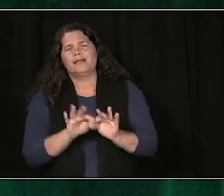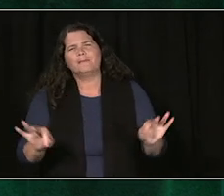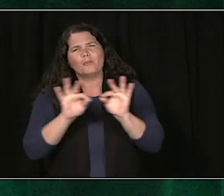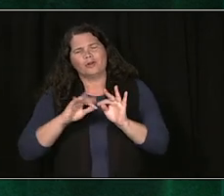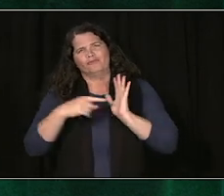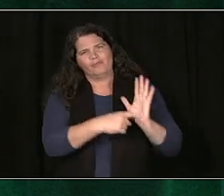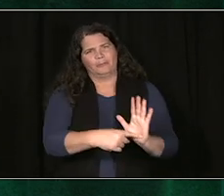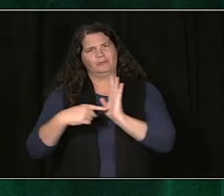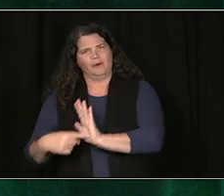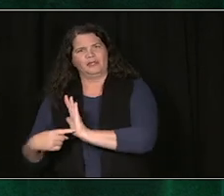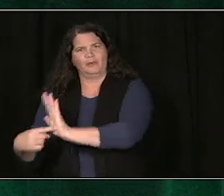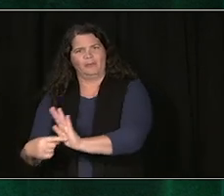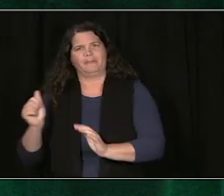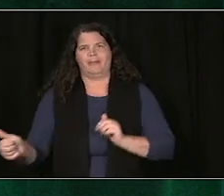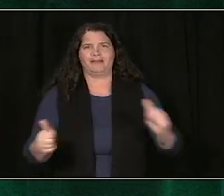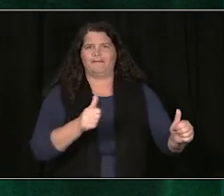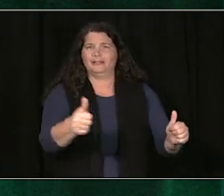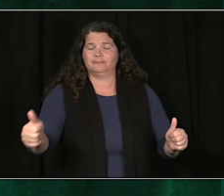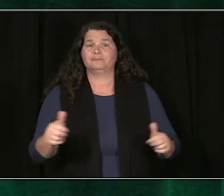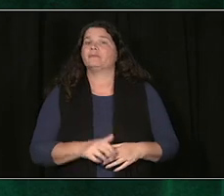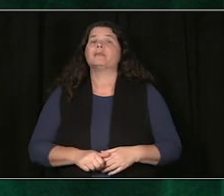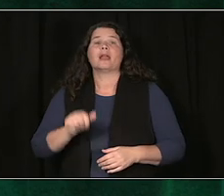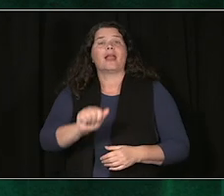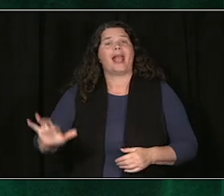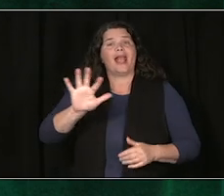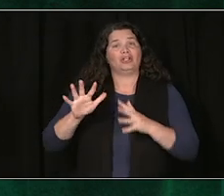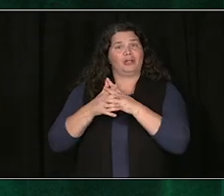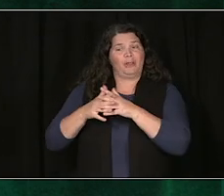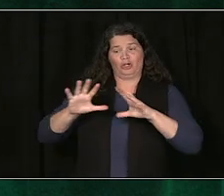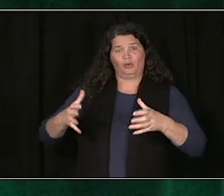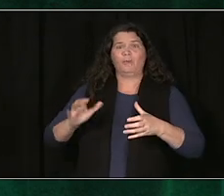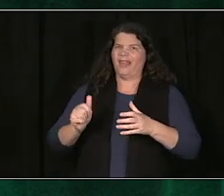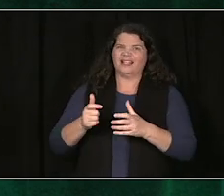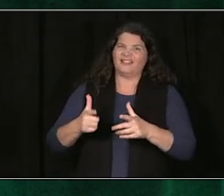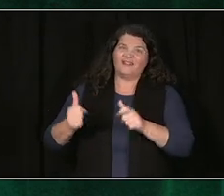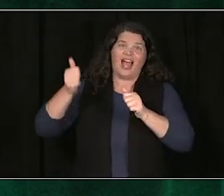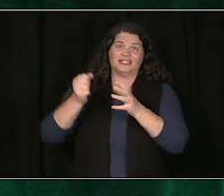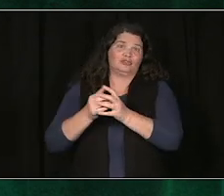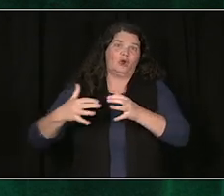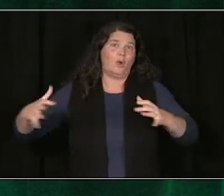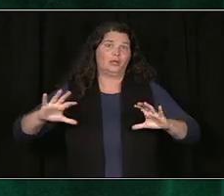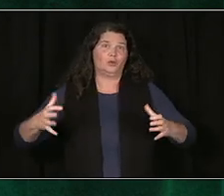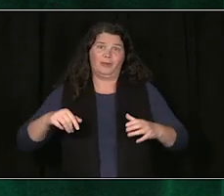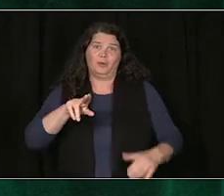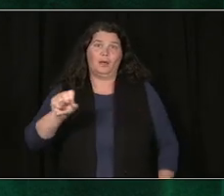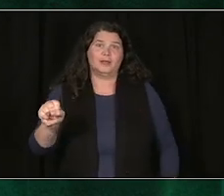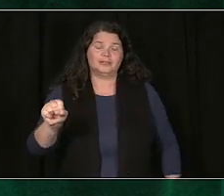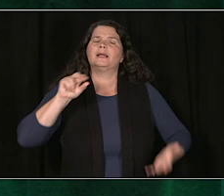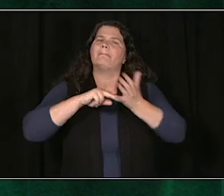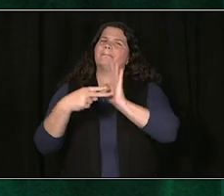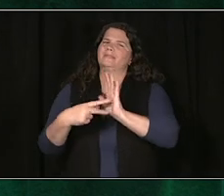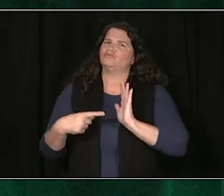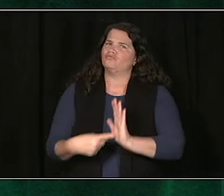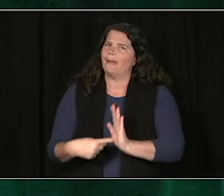The Asian American community itself is the fastest growing demographic in the United States. And that in itself means that, you know, representation and